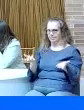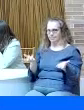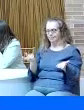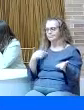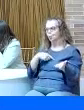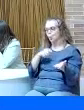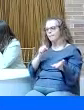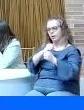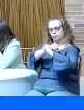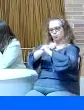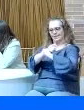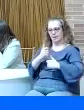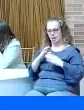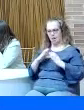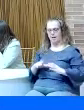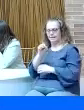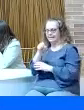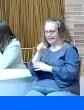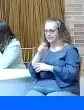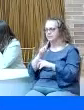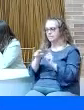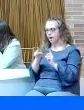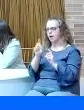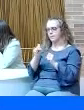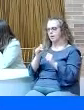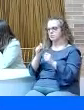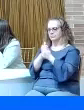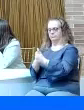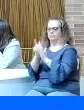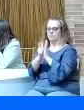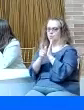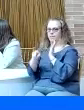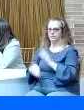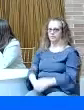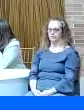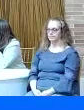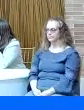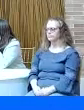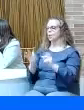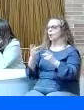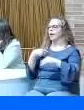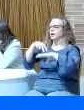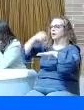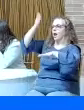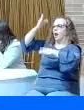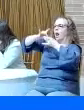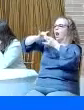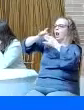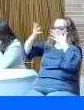protect our clients but they have to be within the law okay I'll get off my